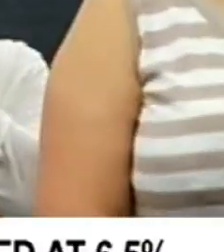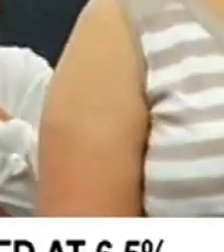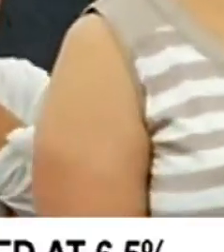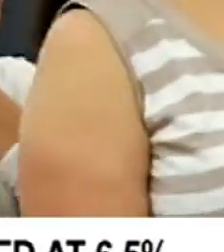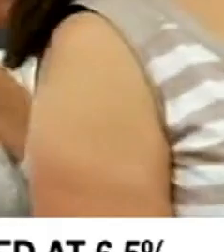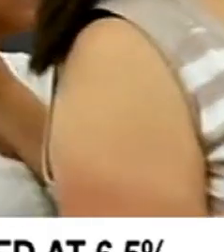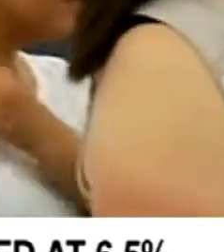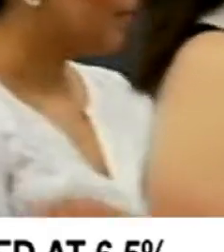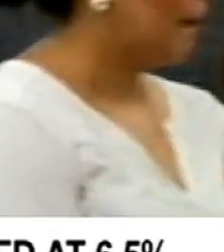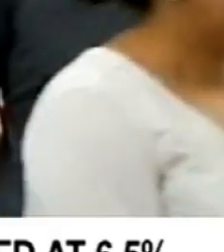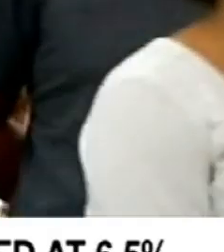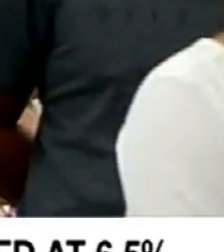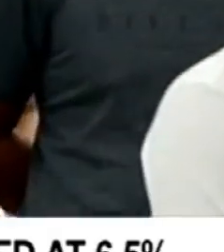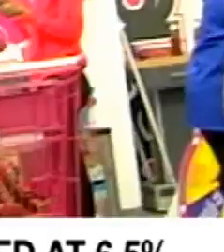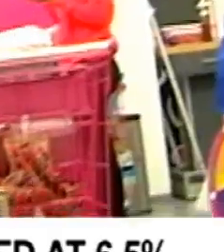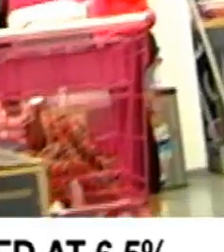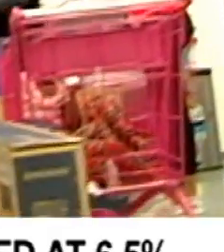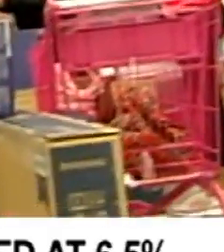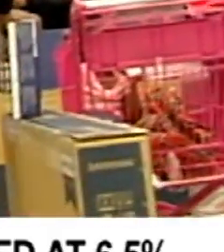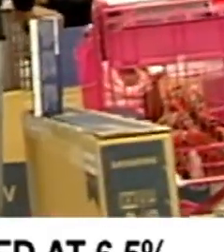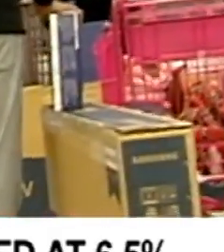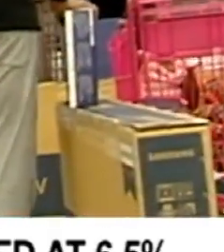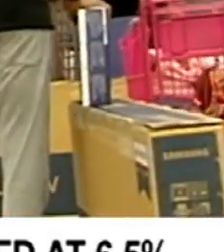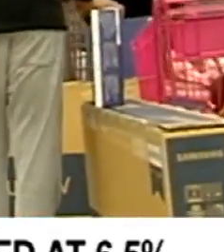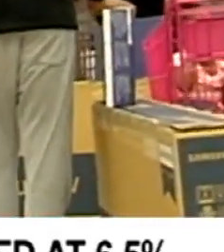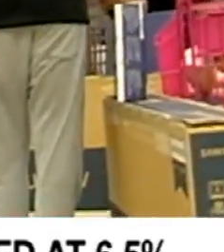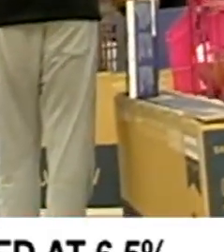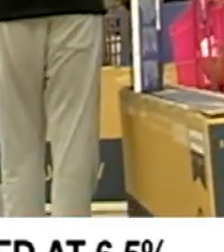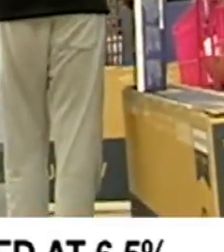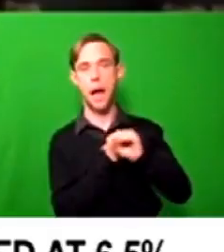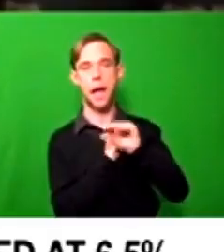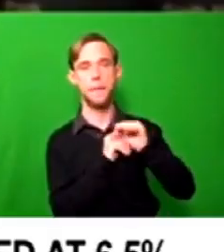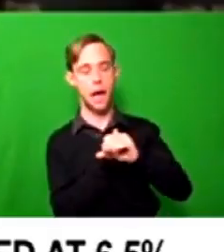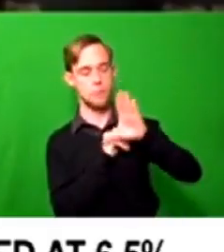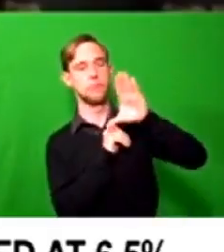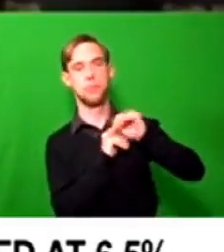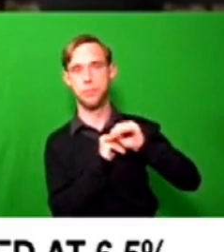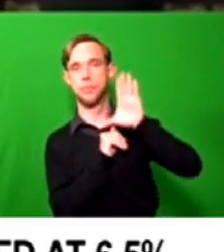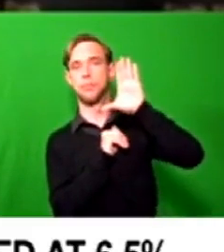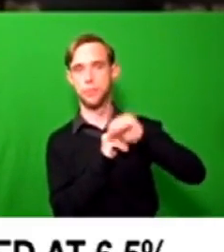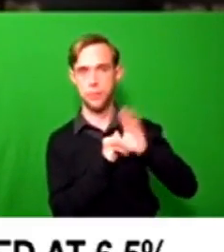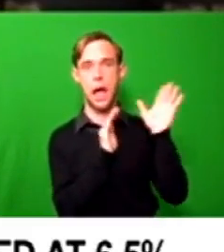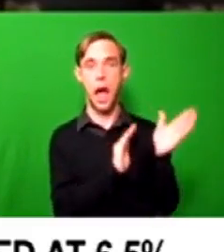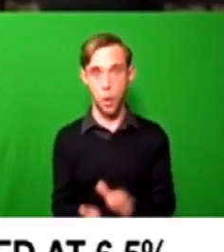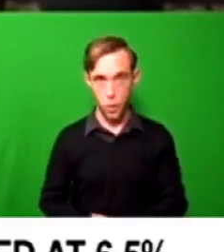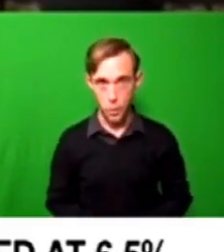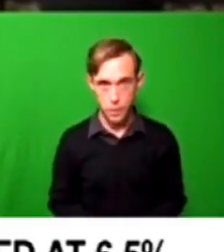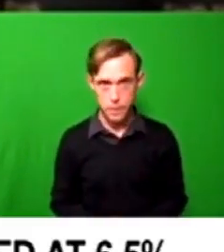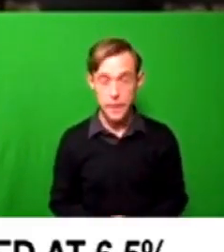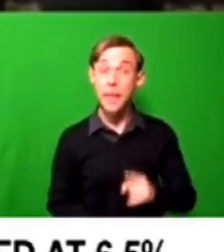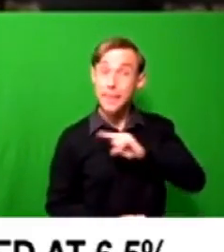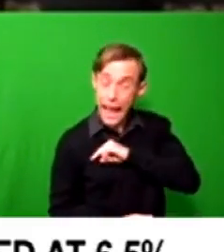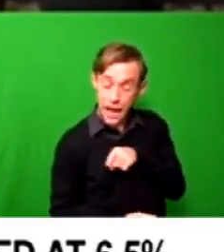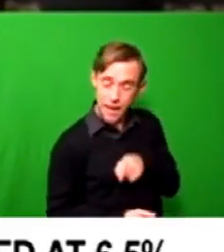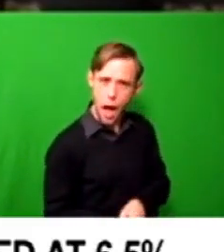in September. This is the chief reason that some analysts hoped for a cut in rates to mostly stimulate the economy. Kganyago says